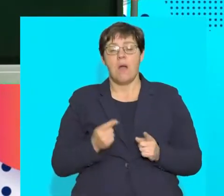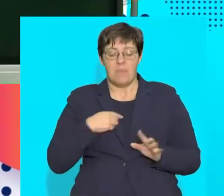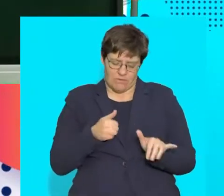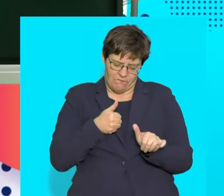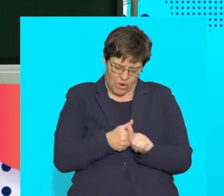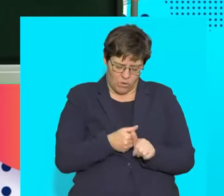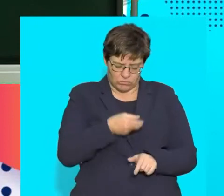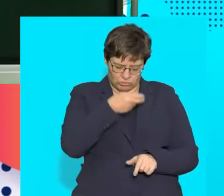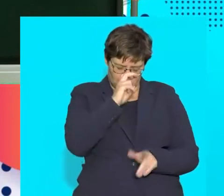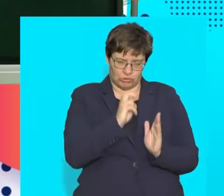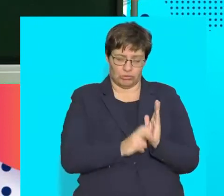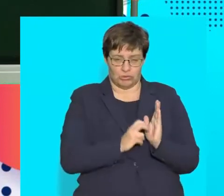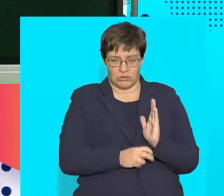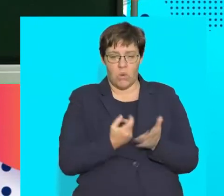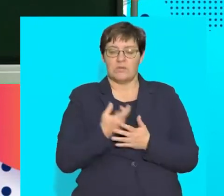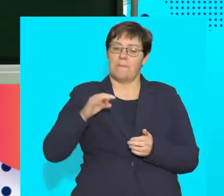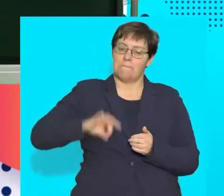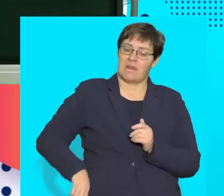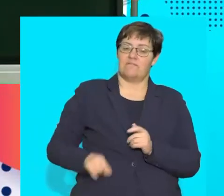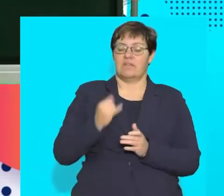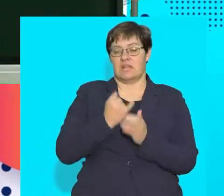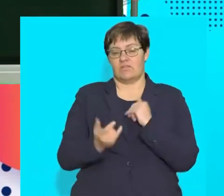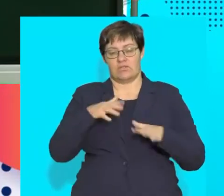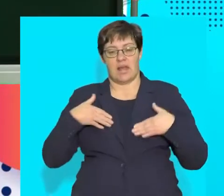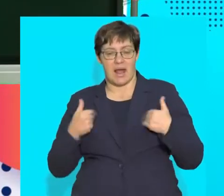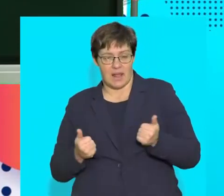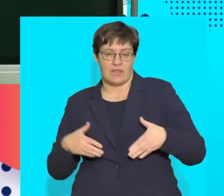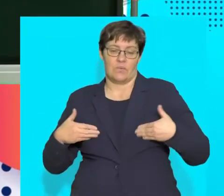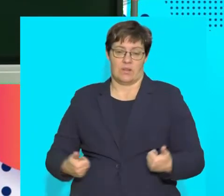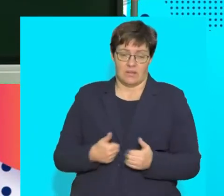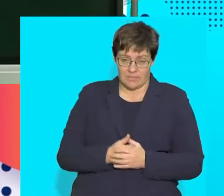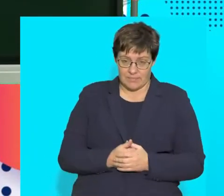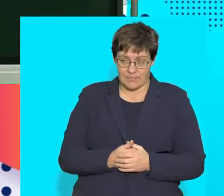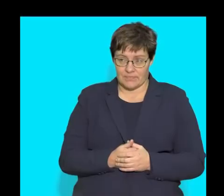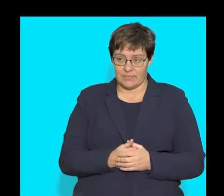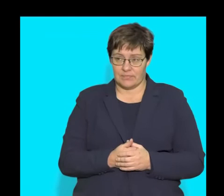discipline as well as for the benefit of individuals' health and well-being.